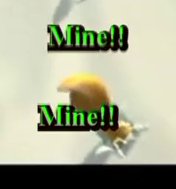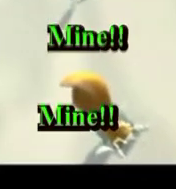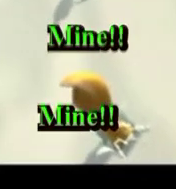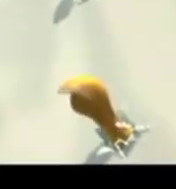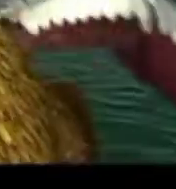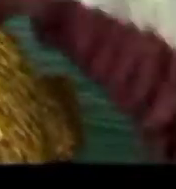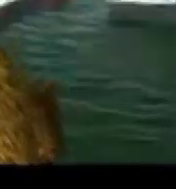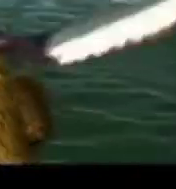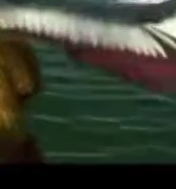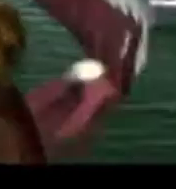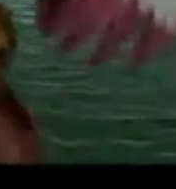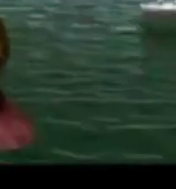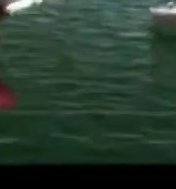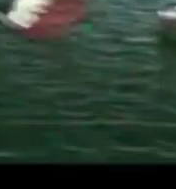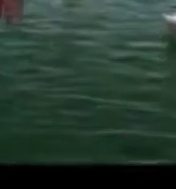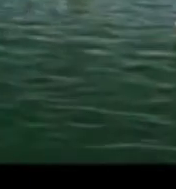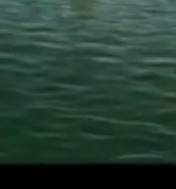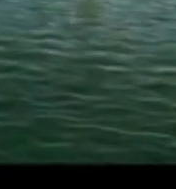Mine.